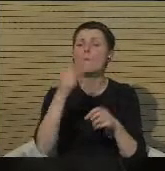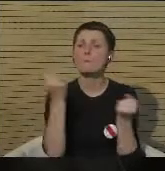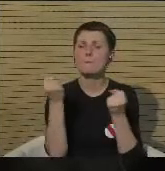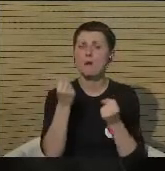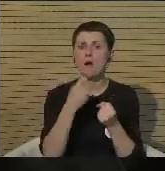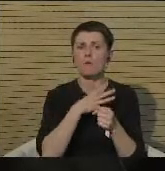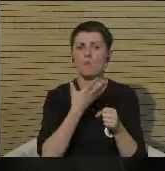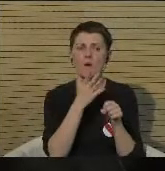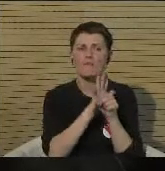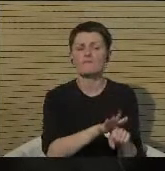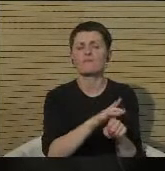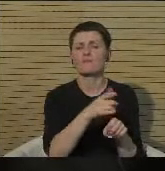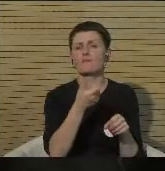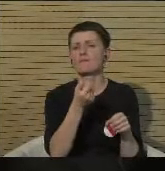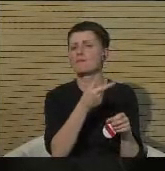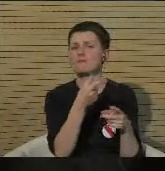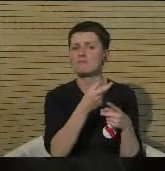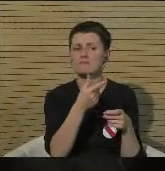our voice